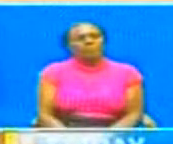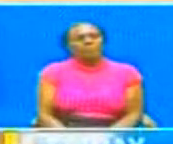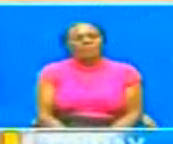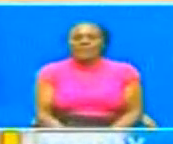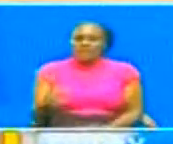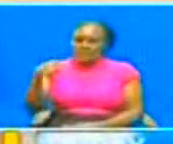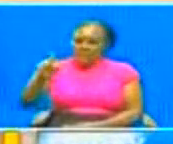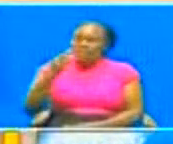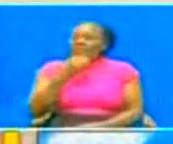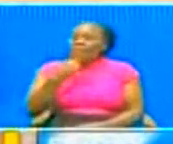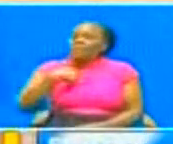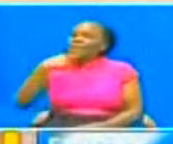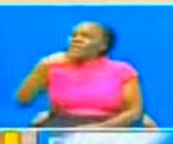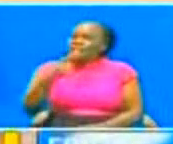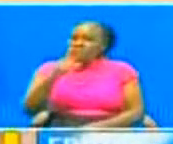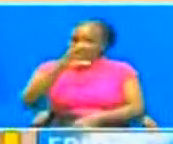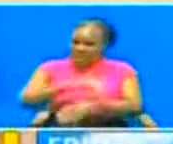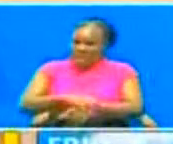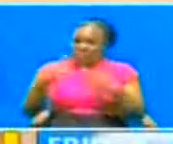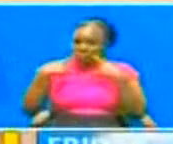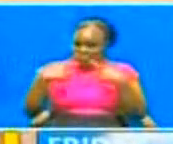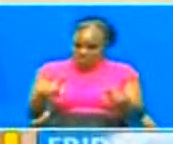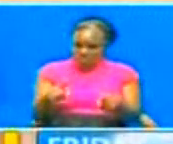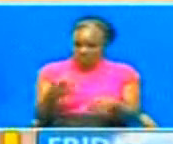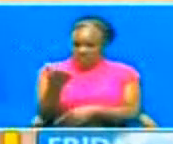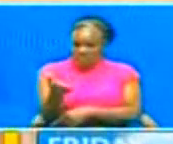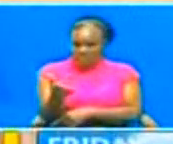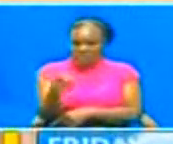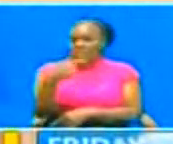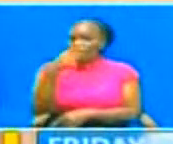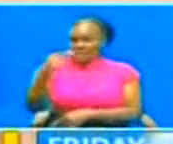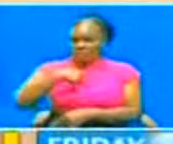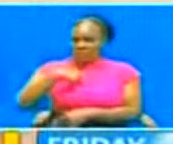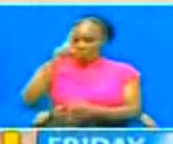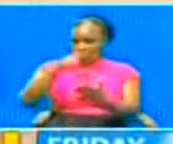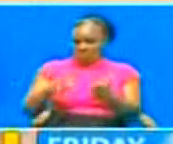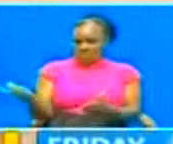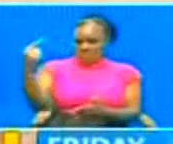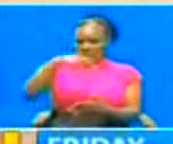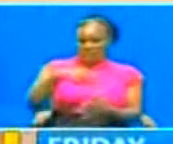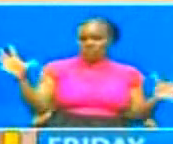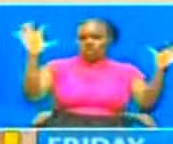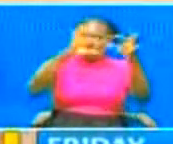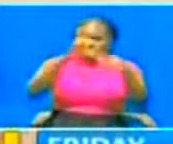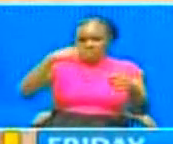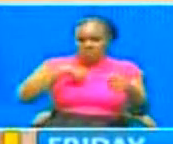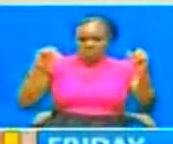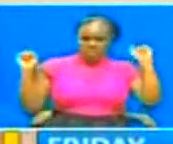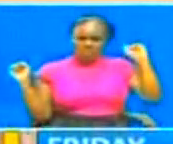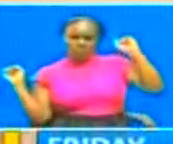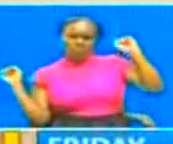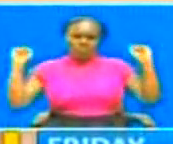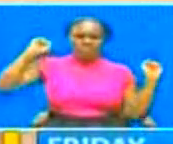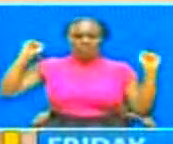For him, if I told him I've got my results like this, why, he will tell you, come and look after the